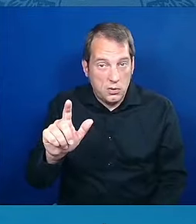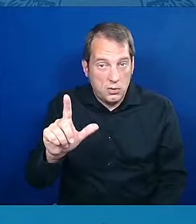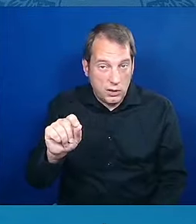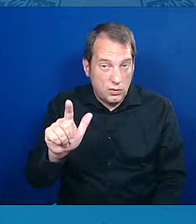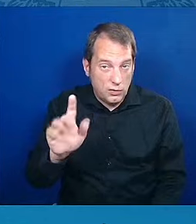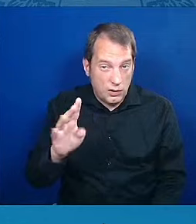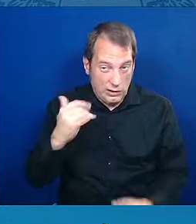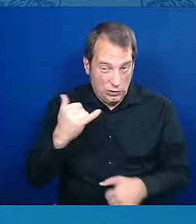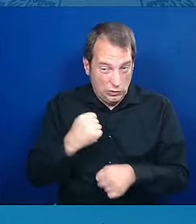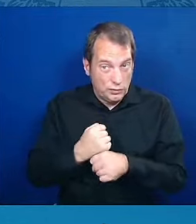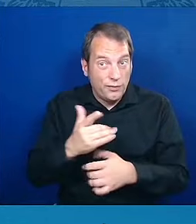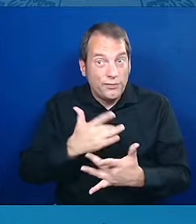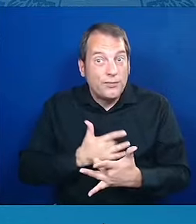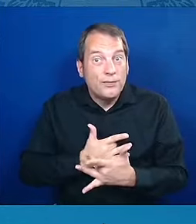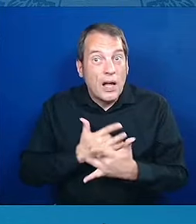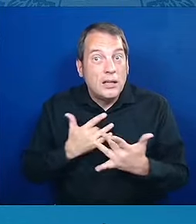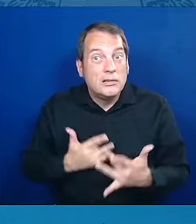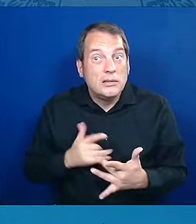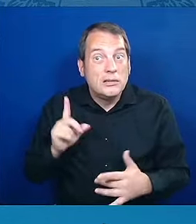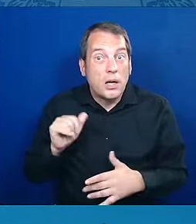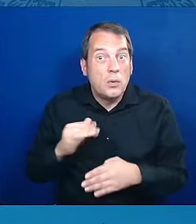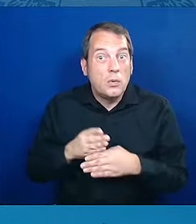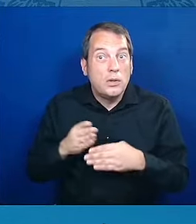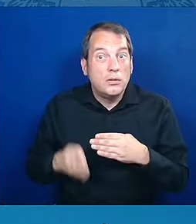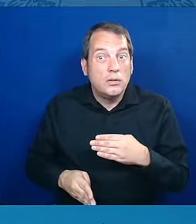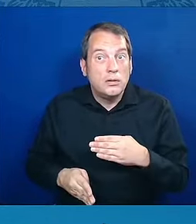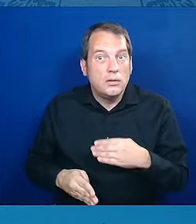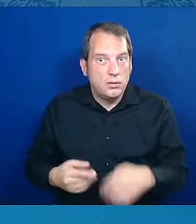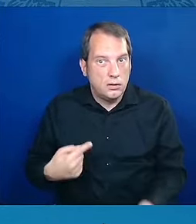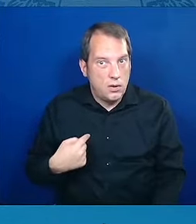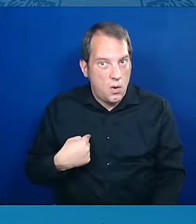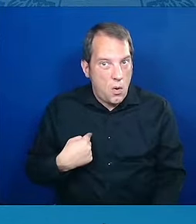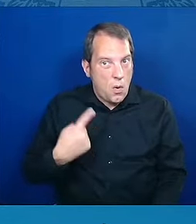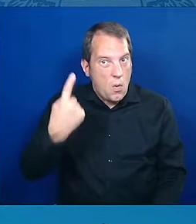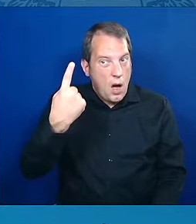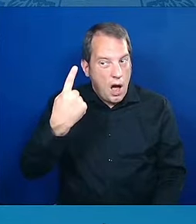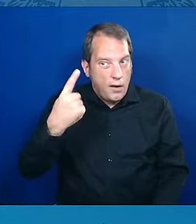first elected officials in the country to perform same-sex marriages.